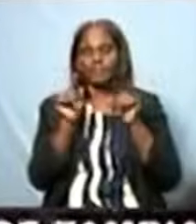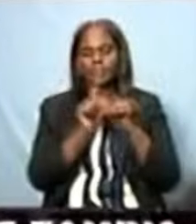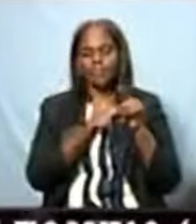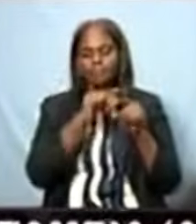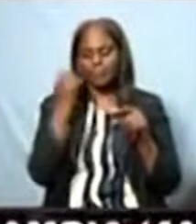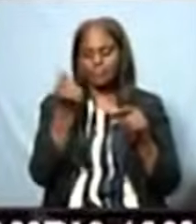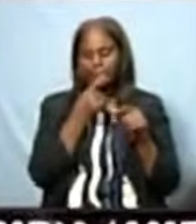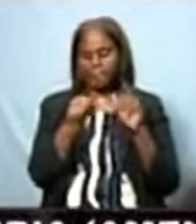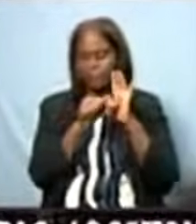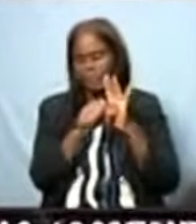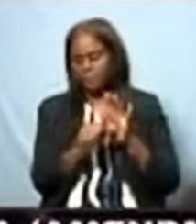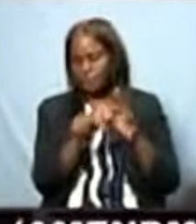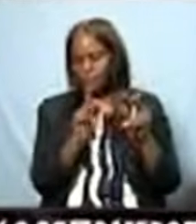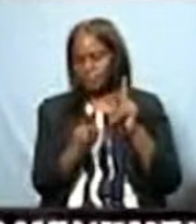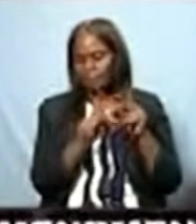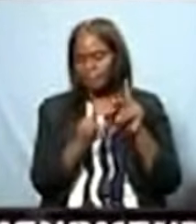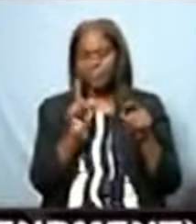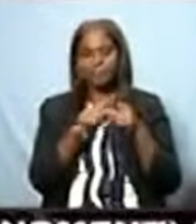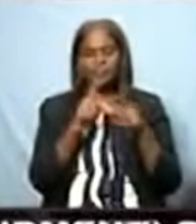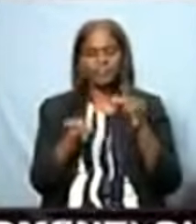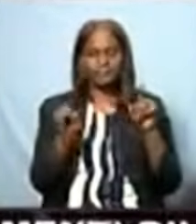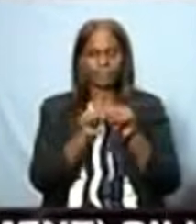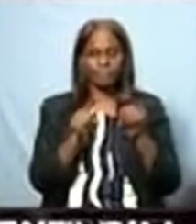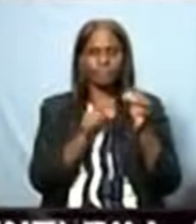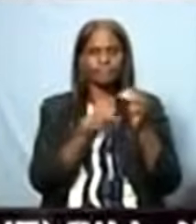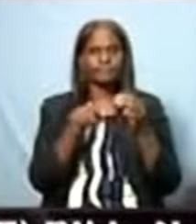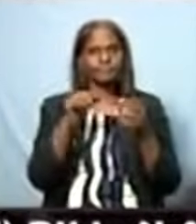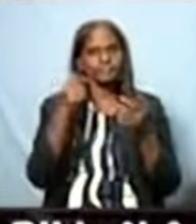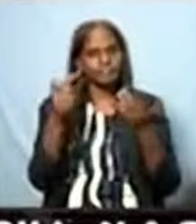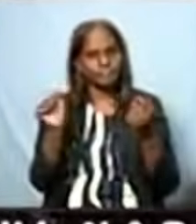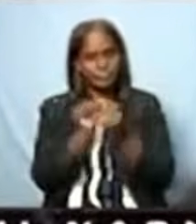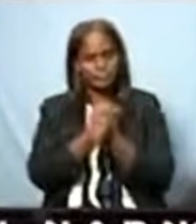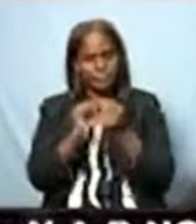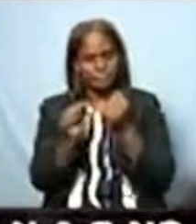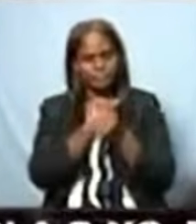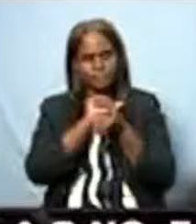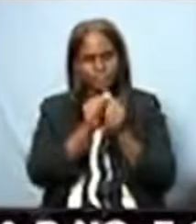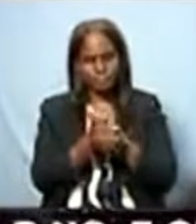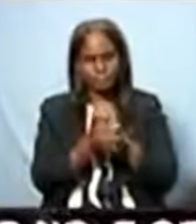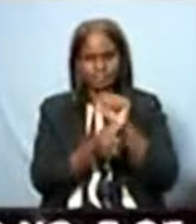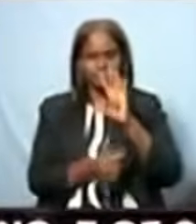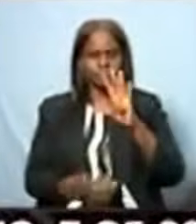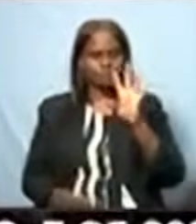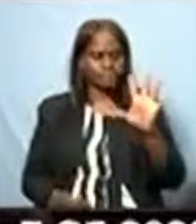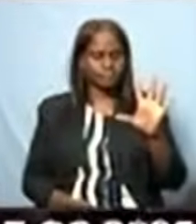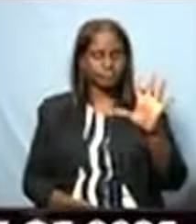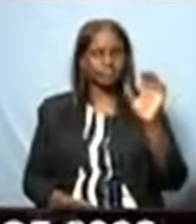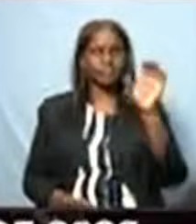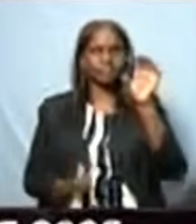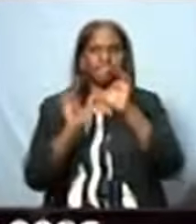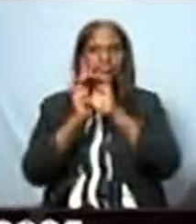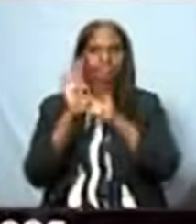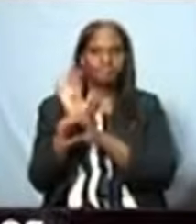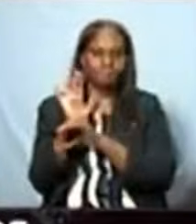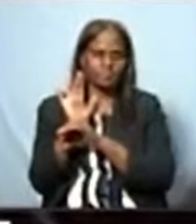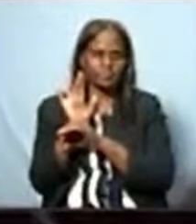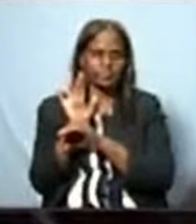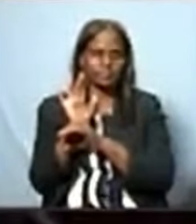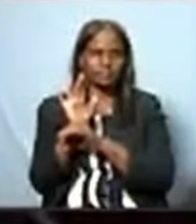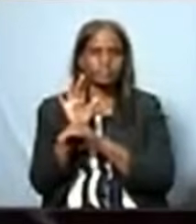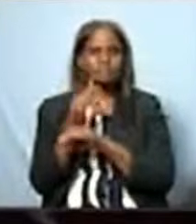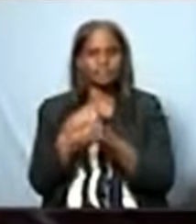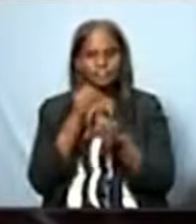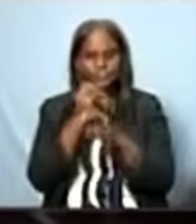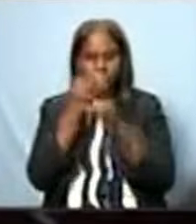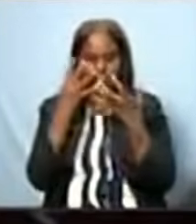not only deprive the people of the wider choice, it defiles Article 45 of the Constitution. And as I